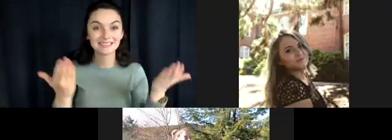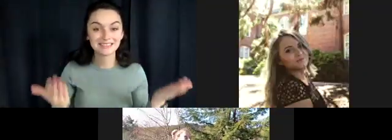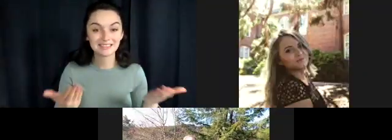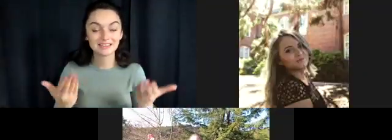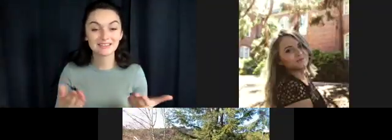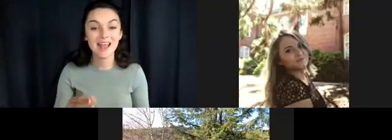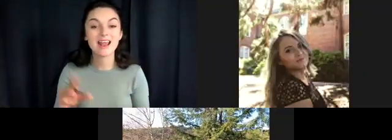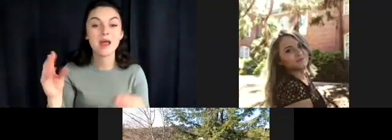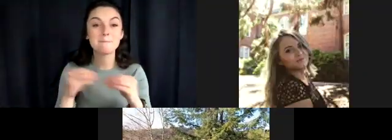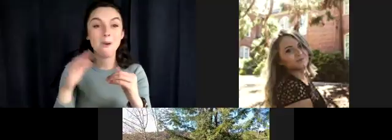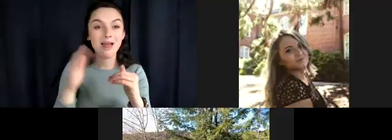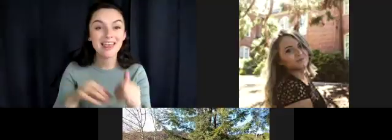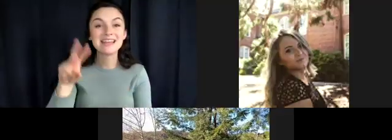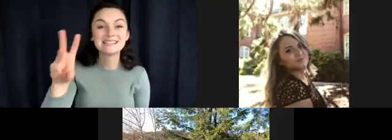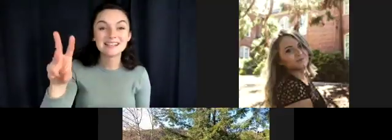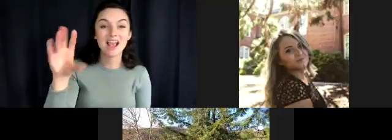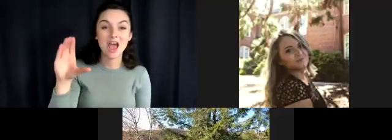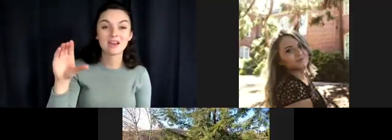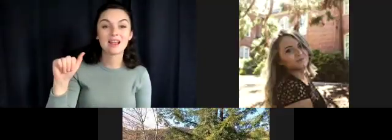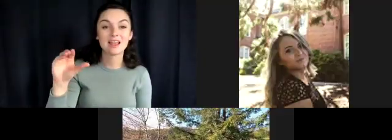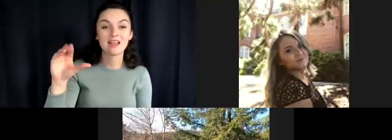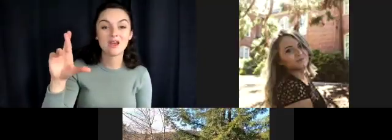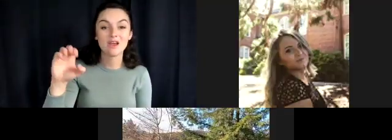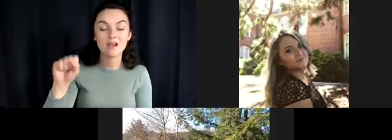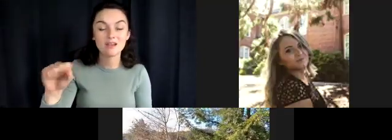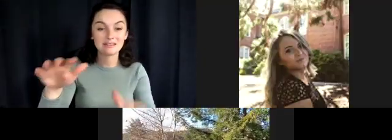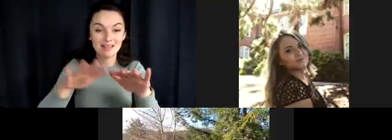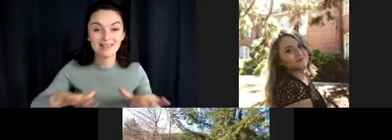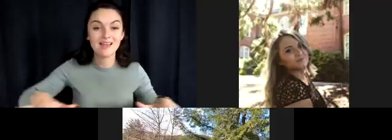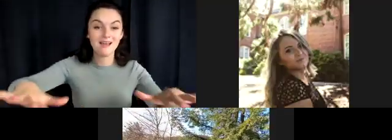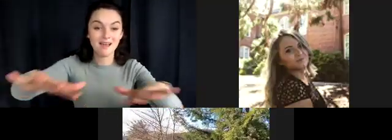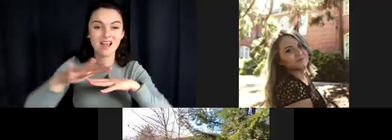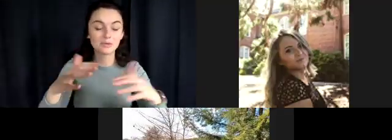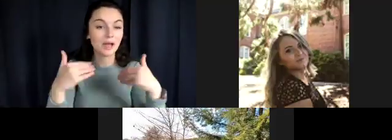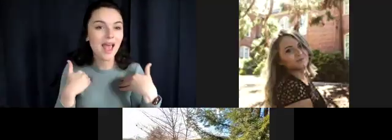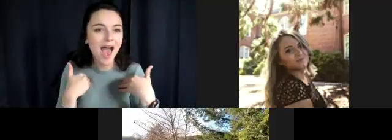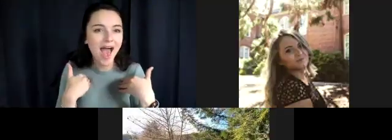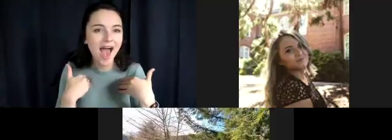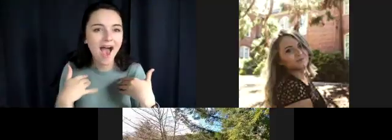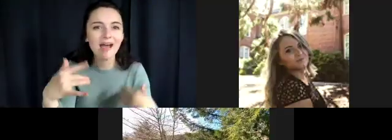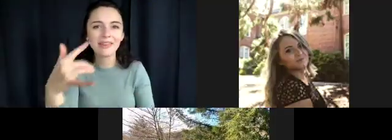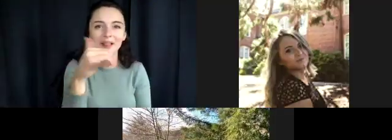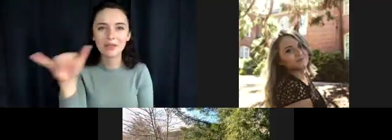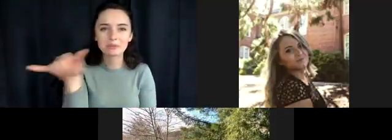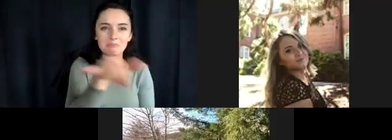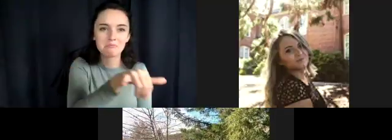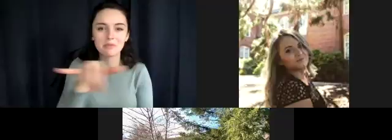600 acres of land. So we have a lot of land that actually mimics Africa which is a lot of our animals'